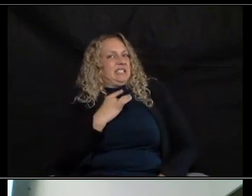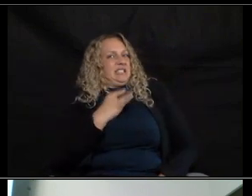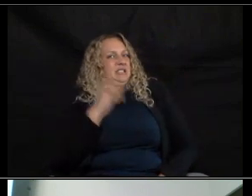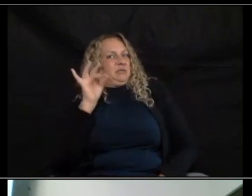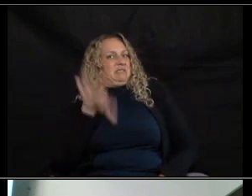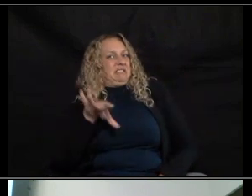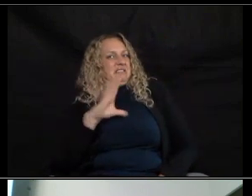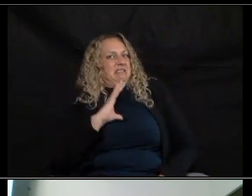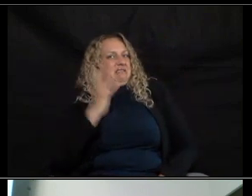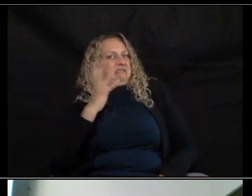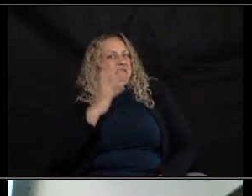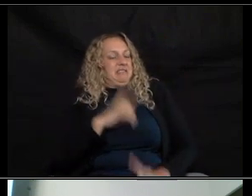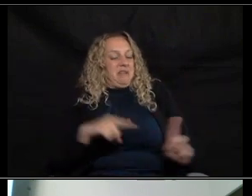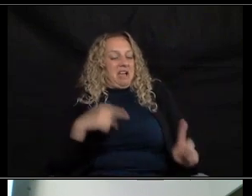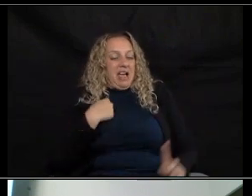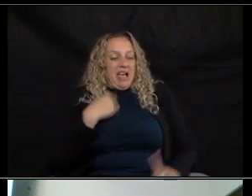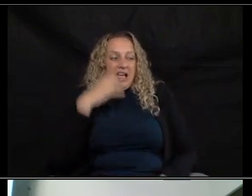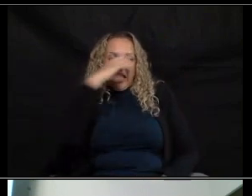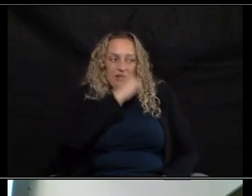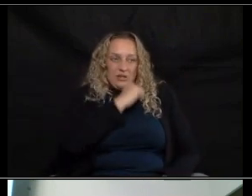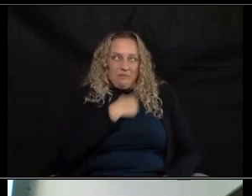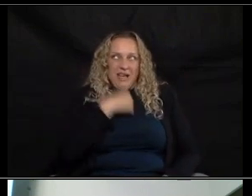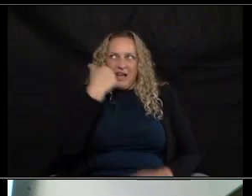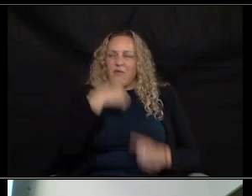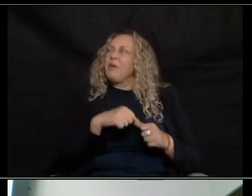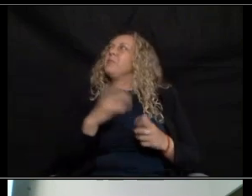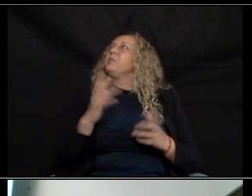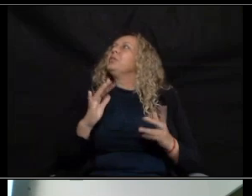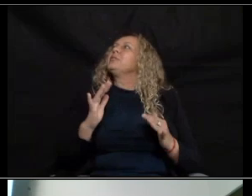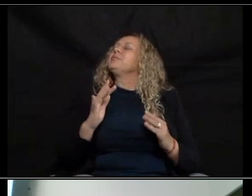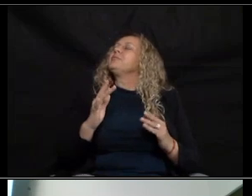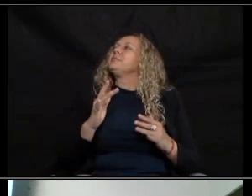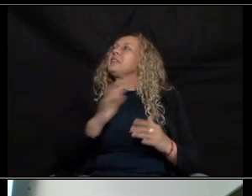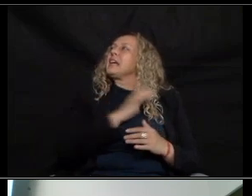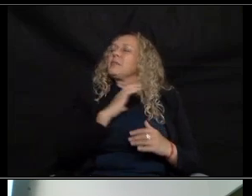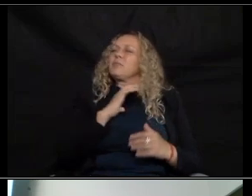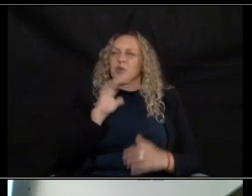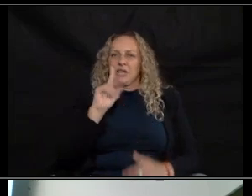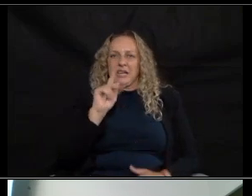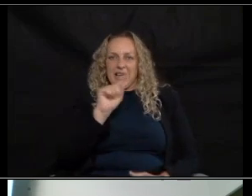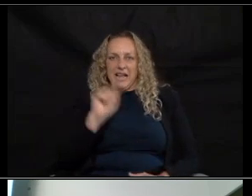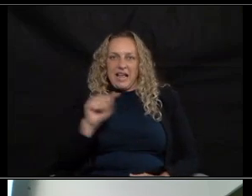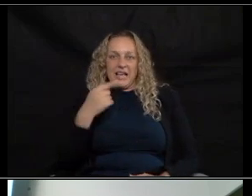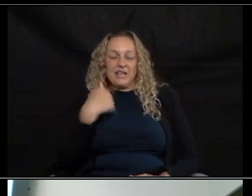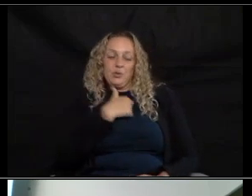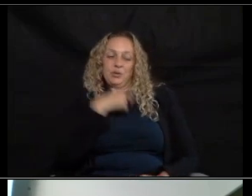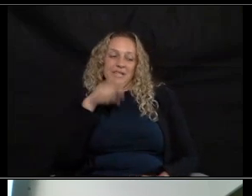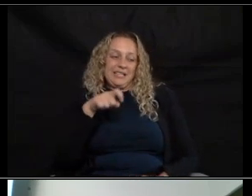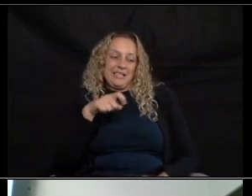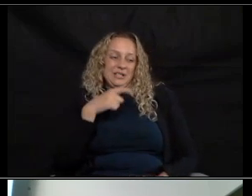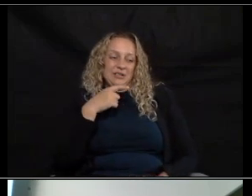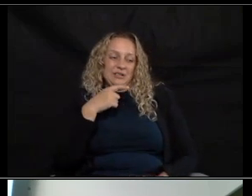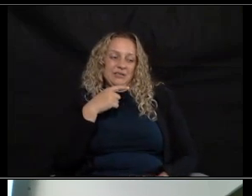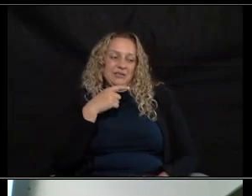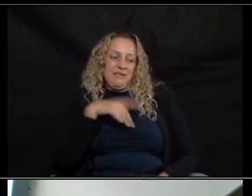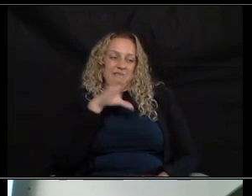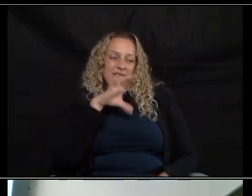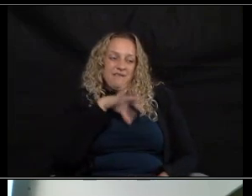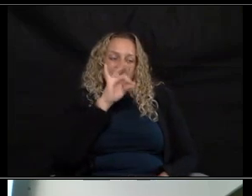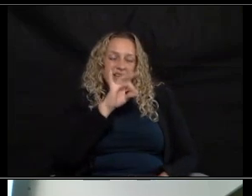assume I think I can't remember which one I think it was Commissioner Katz said that we need to just find some